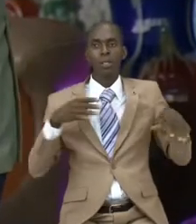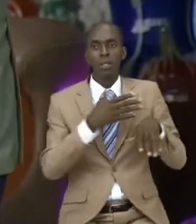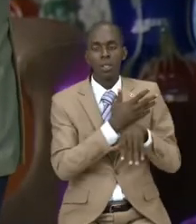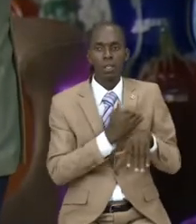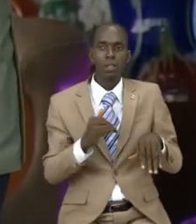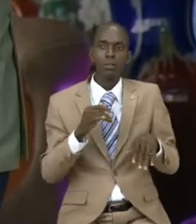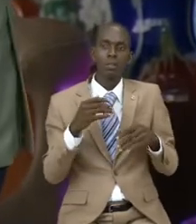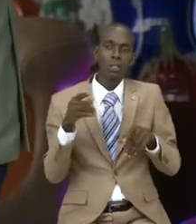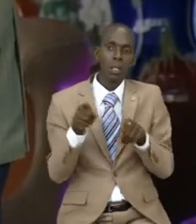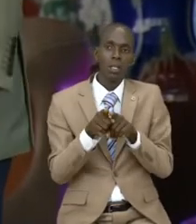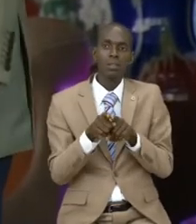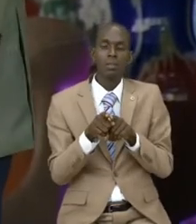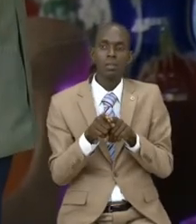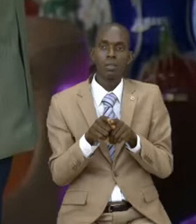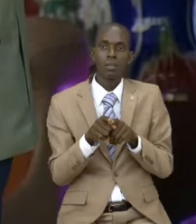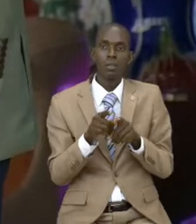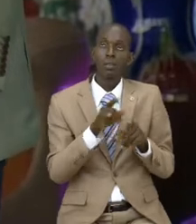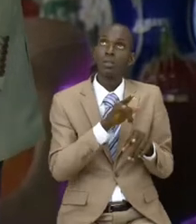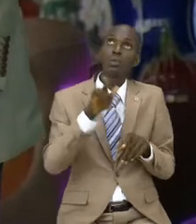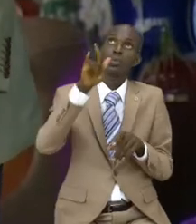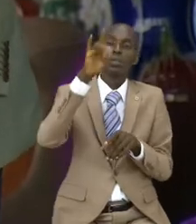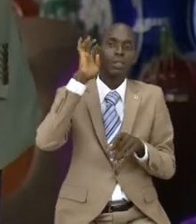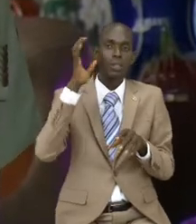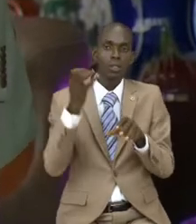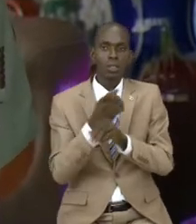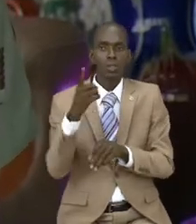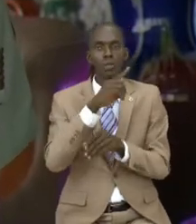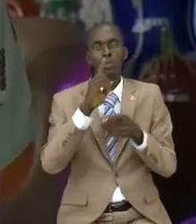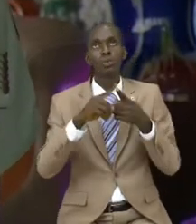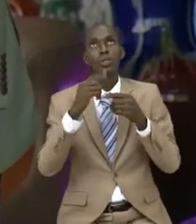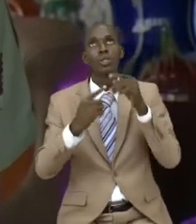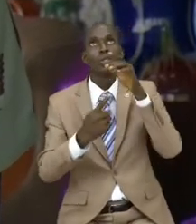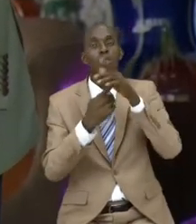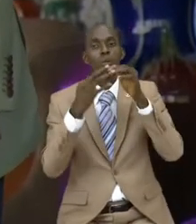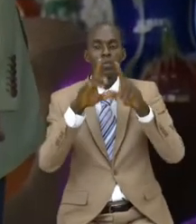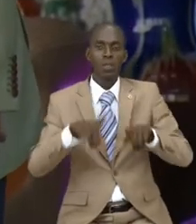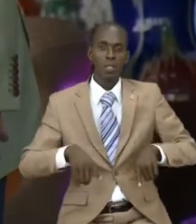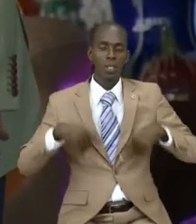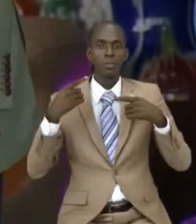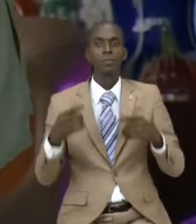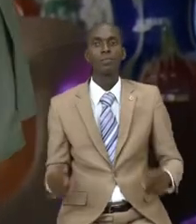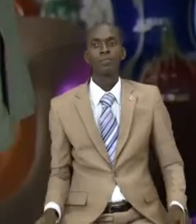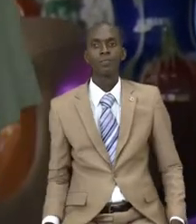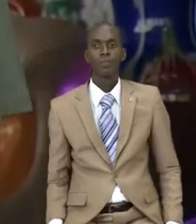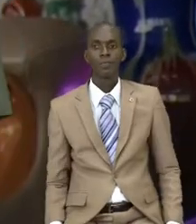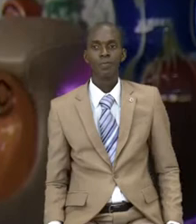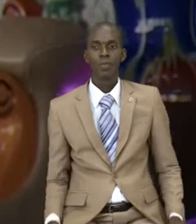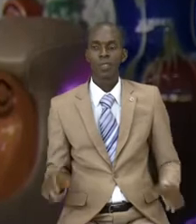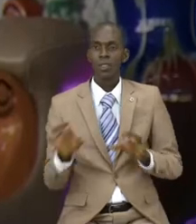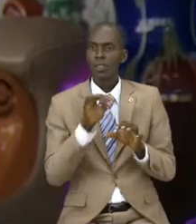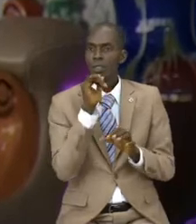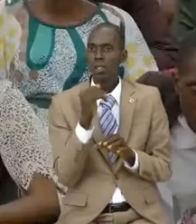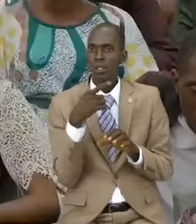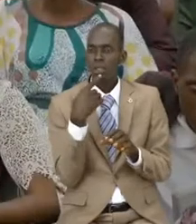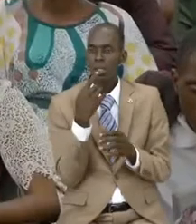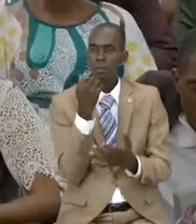soars and he takes you to the top of your life. You didn't hear that one.